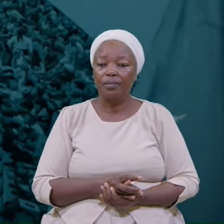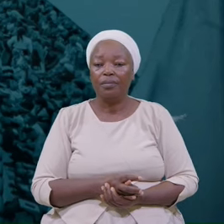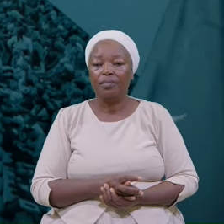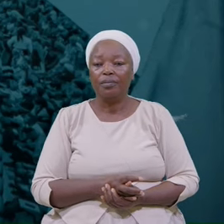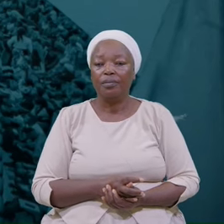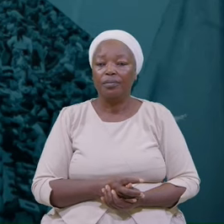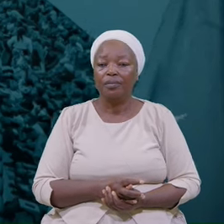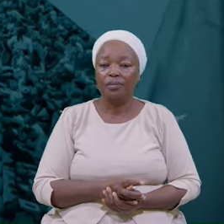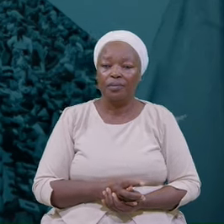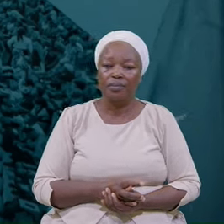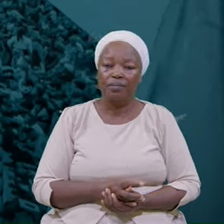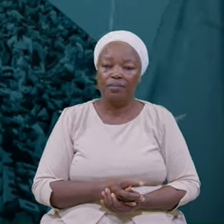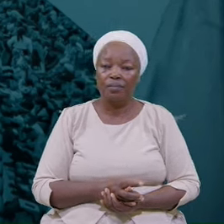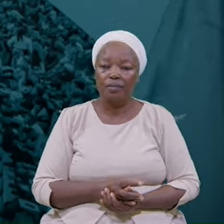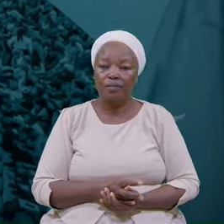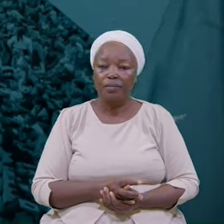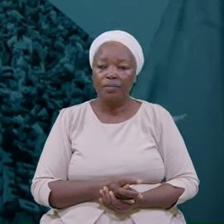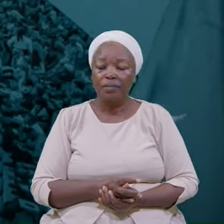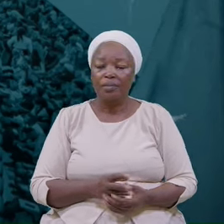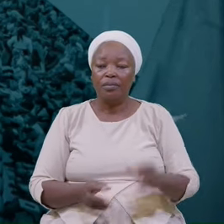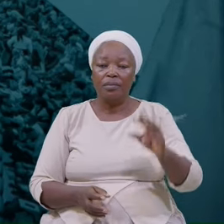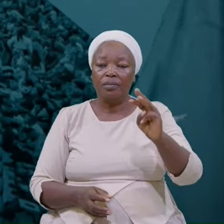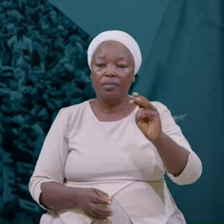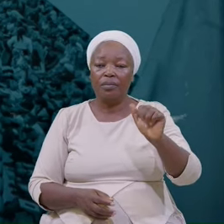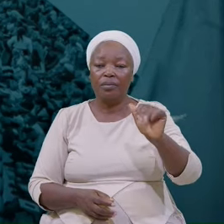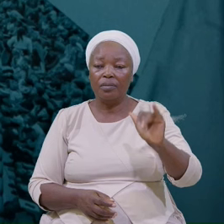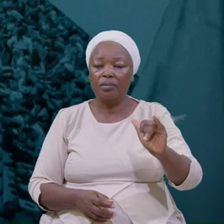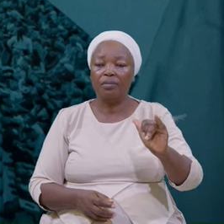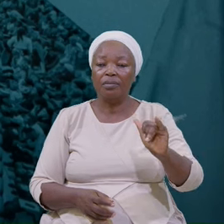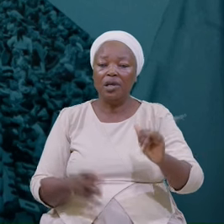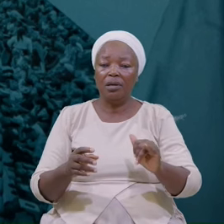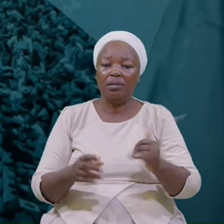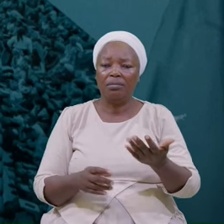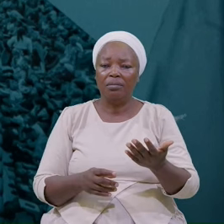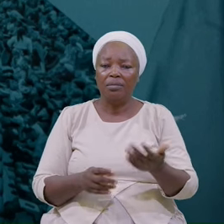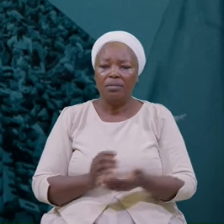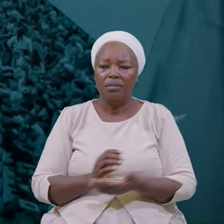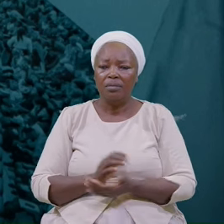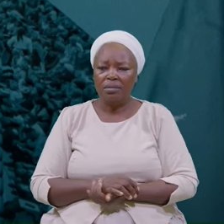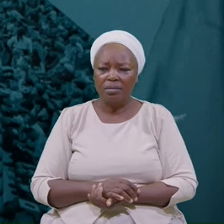May 17, 1975.